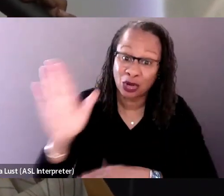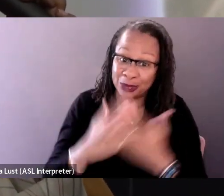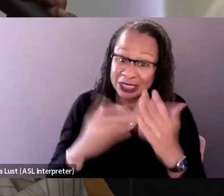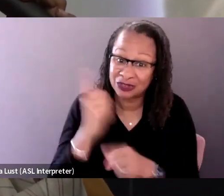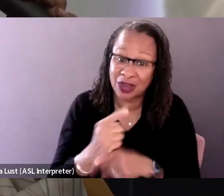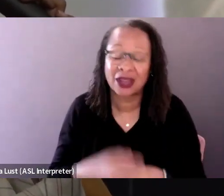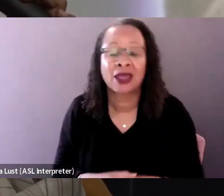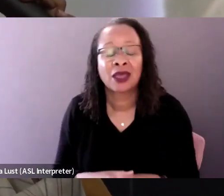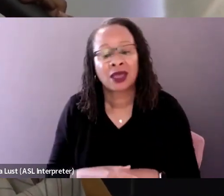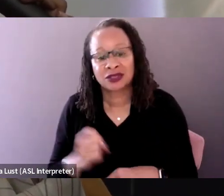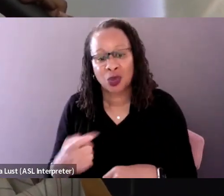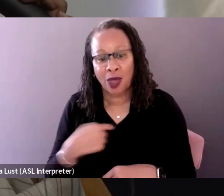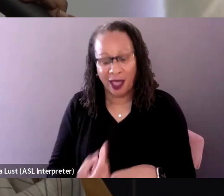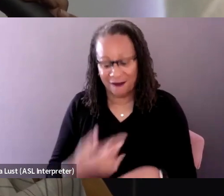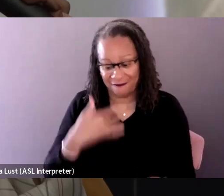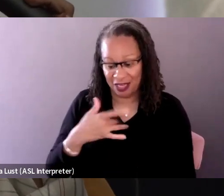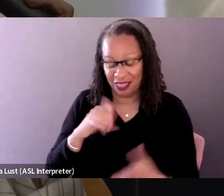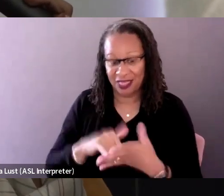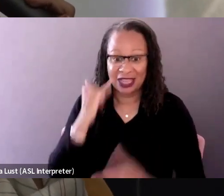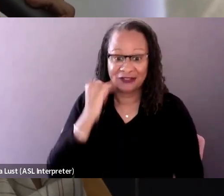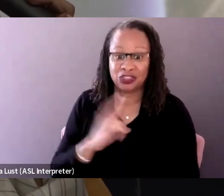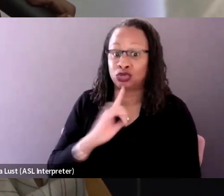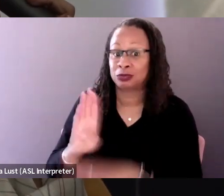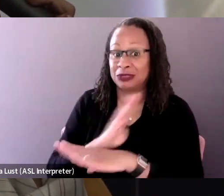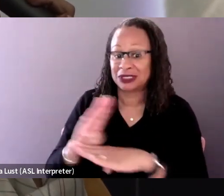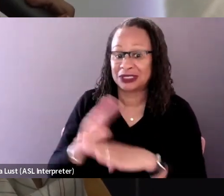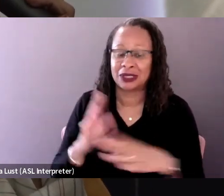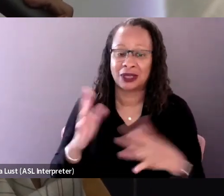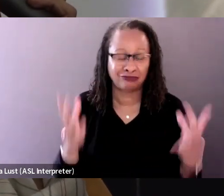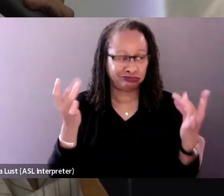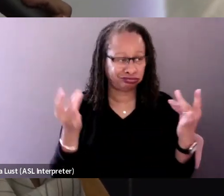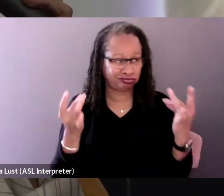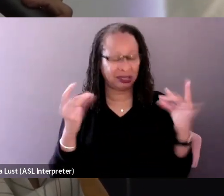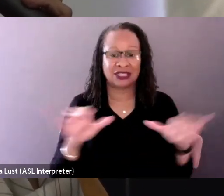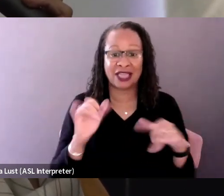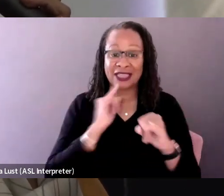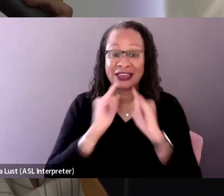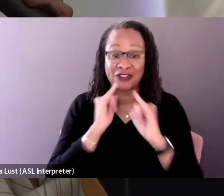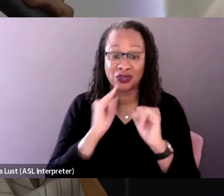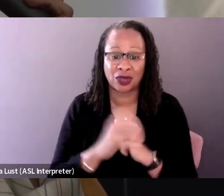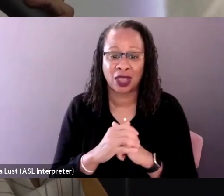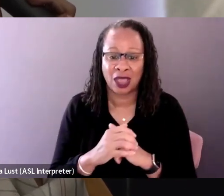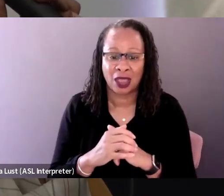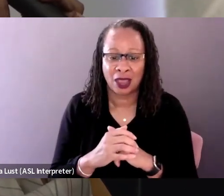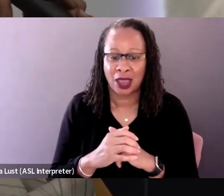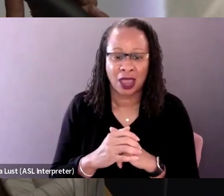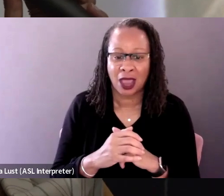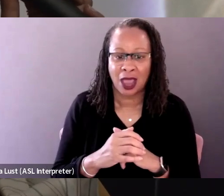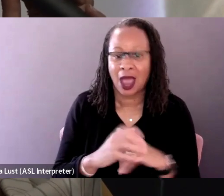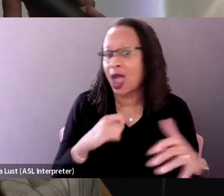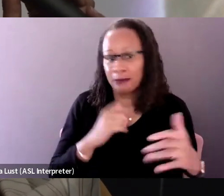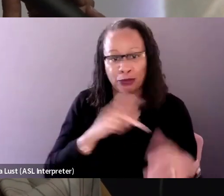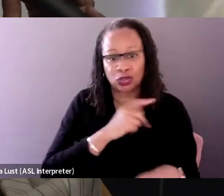So I think that had she actually manifested and done this interview, I personally wouldn't have learned very much. And also